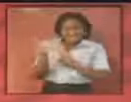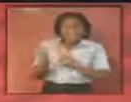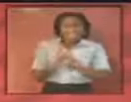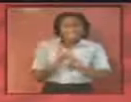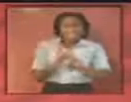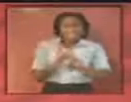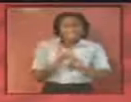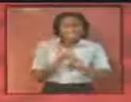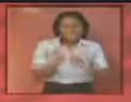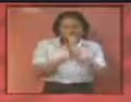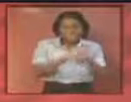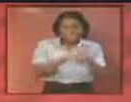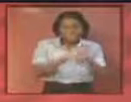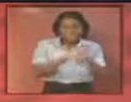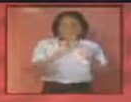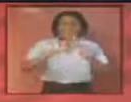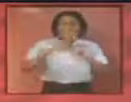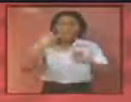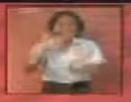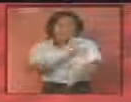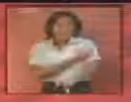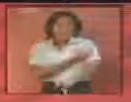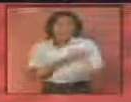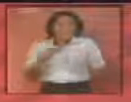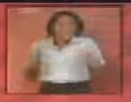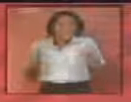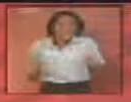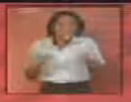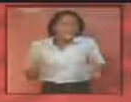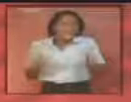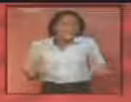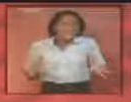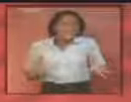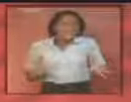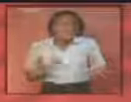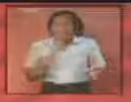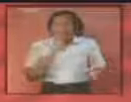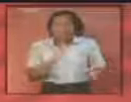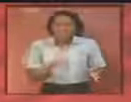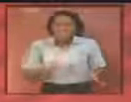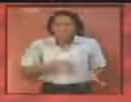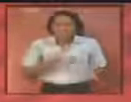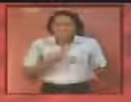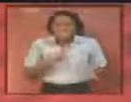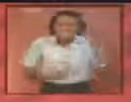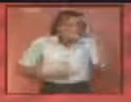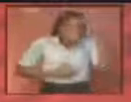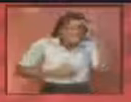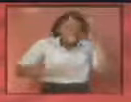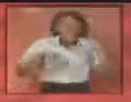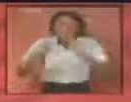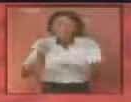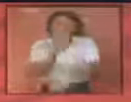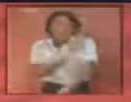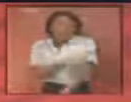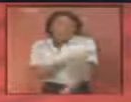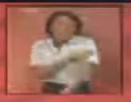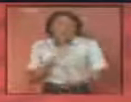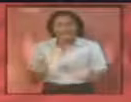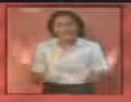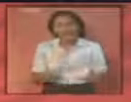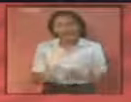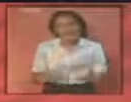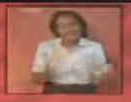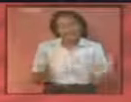you don't necessarily have an increase in sick people, because not every person who gets infected gets sick. None of